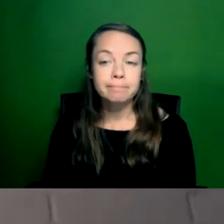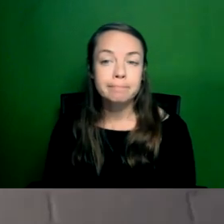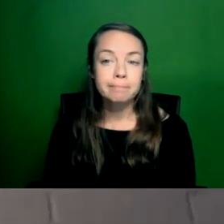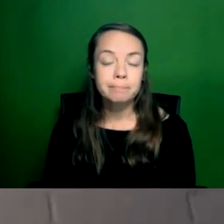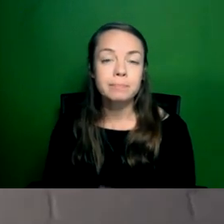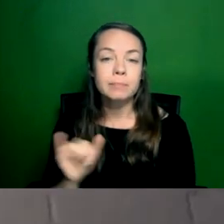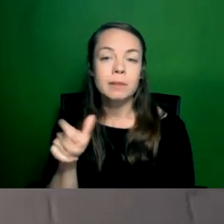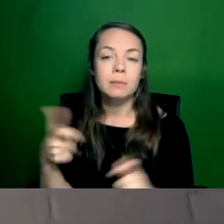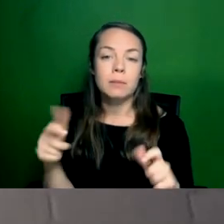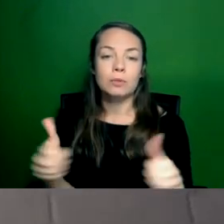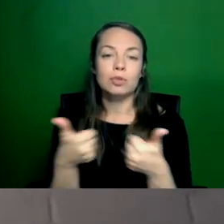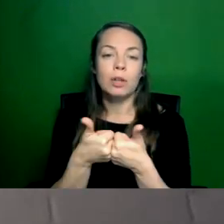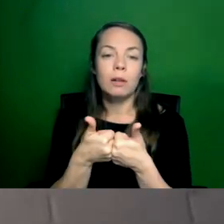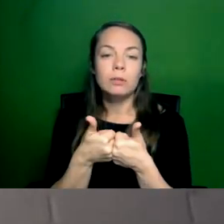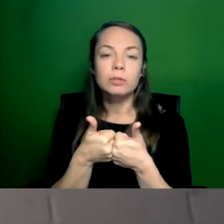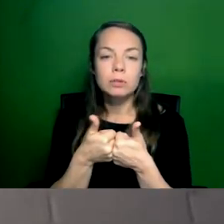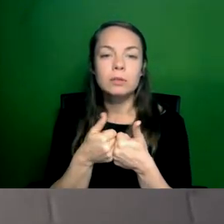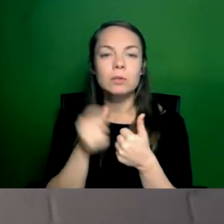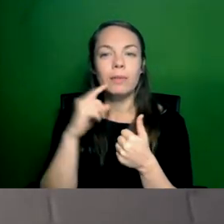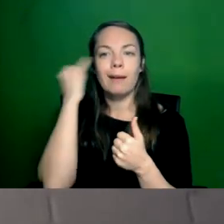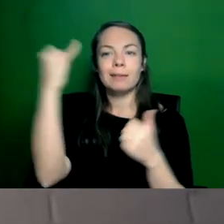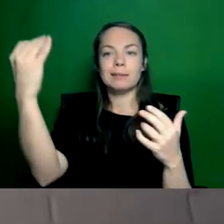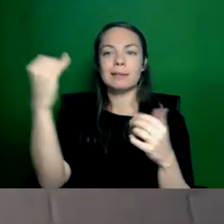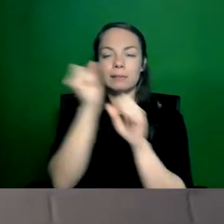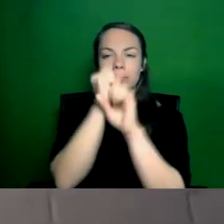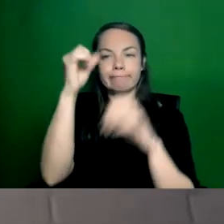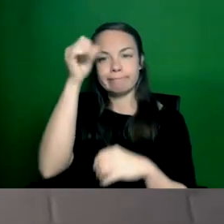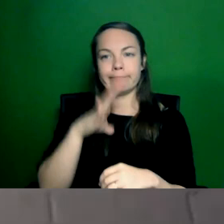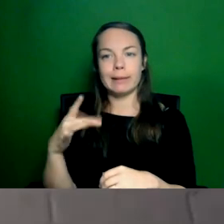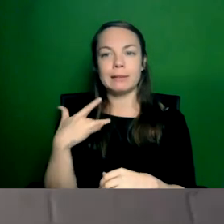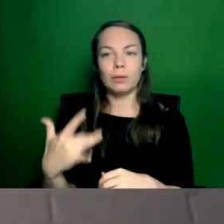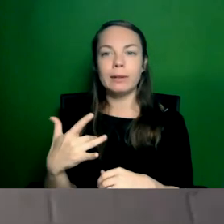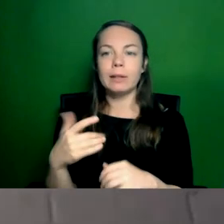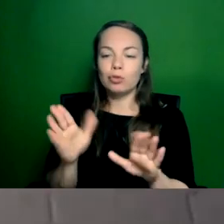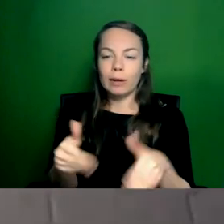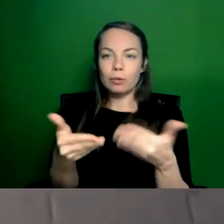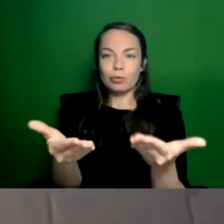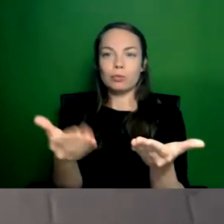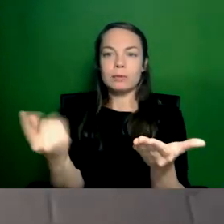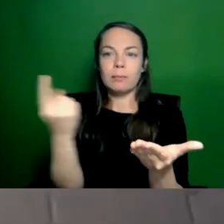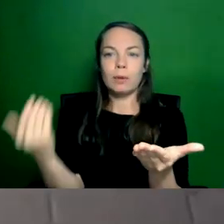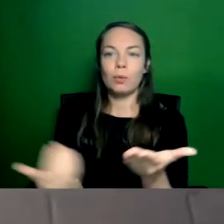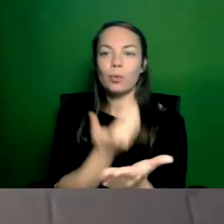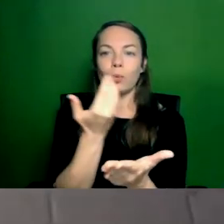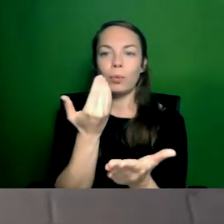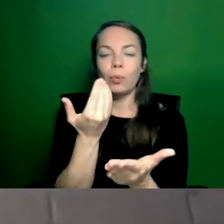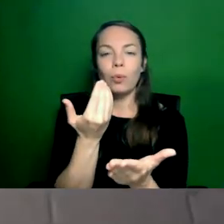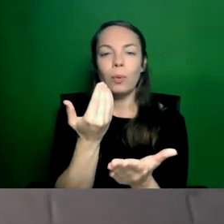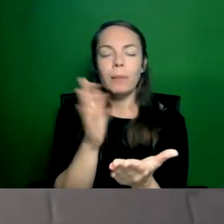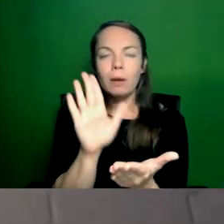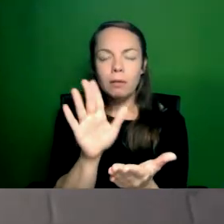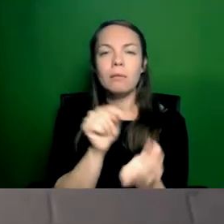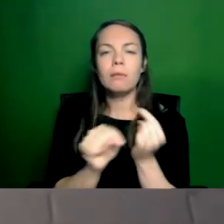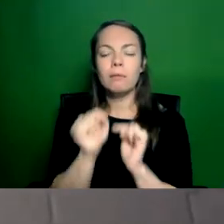one of the biggest challenges when we're talking about this idea of masculinity and trying to introduce something new, is that coming back for a second and